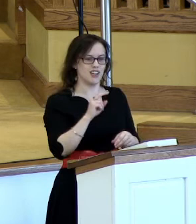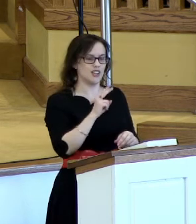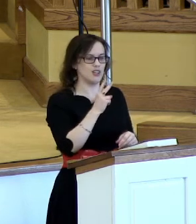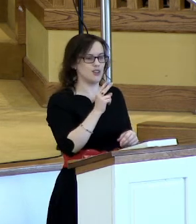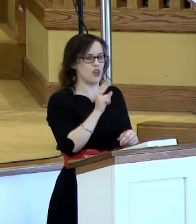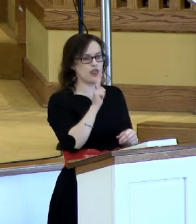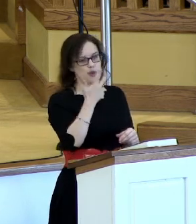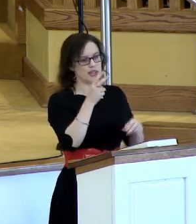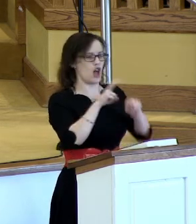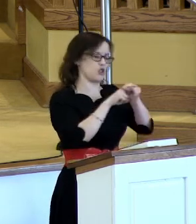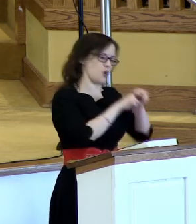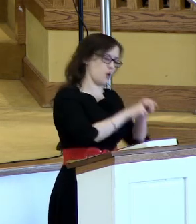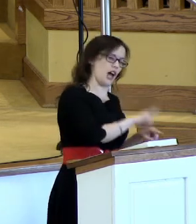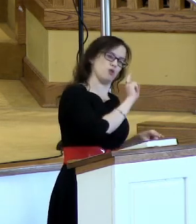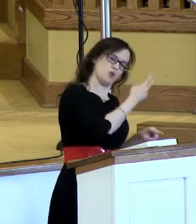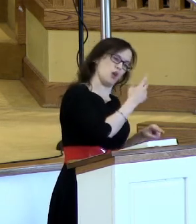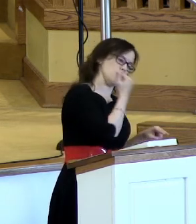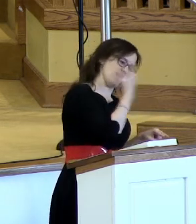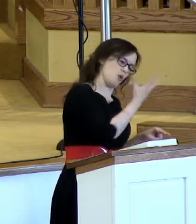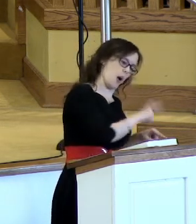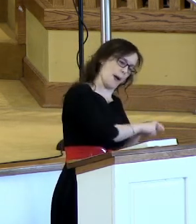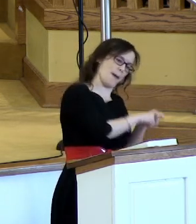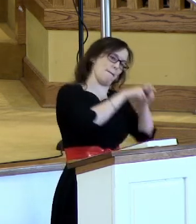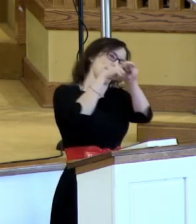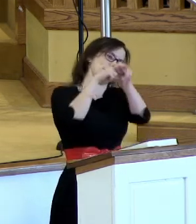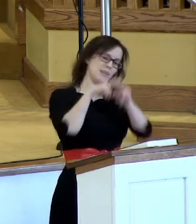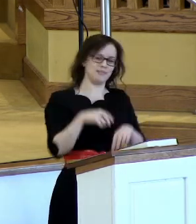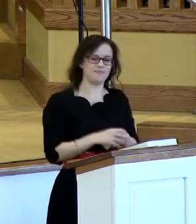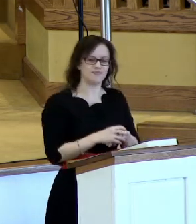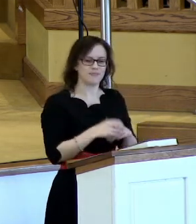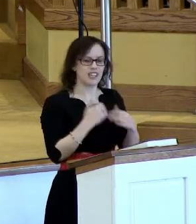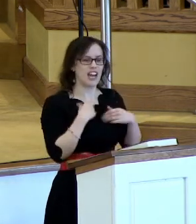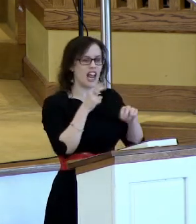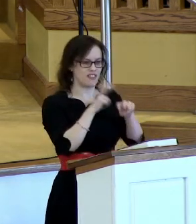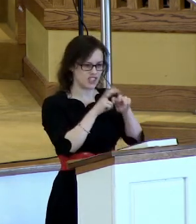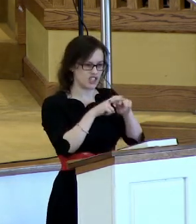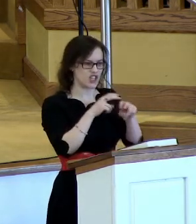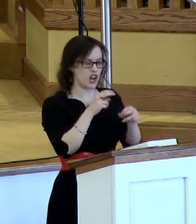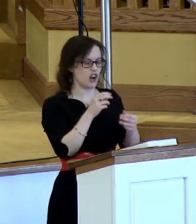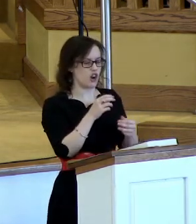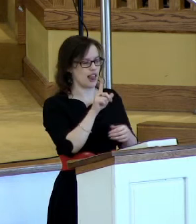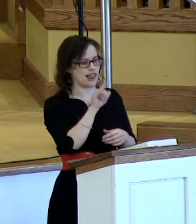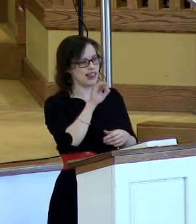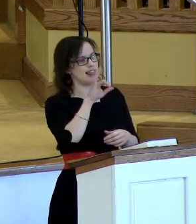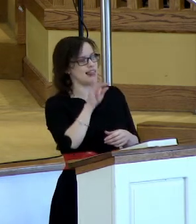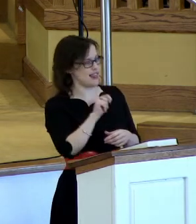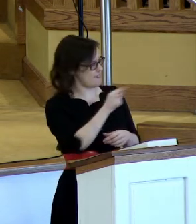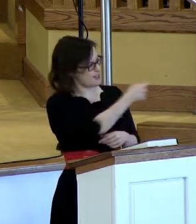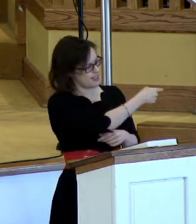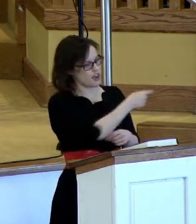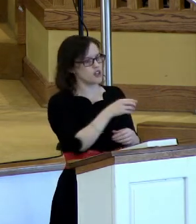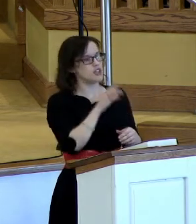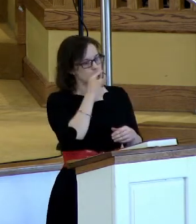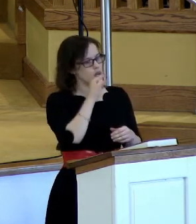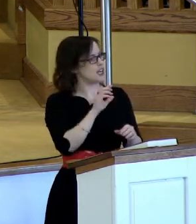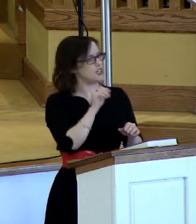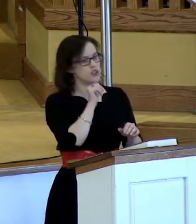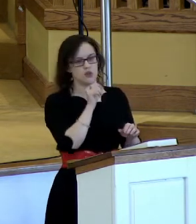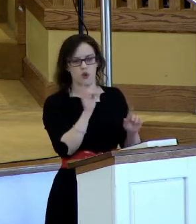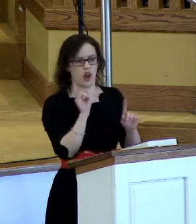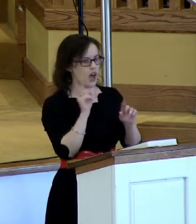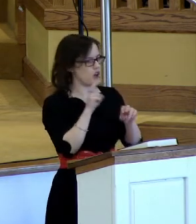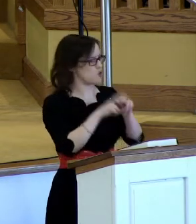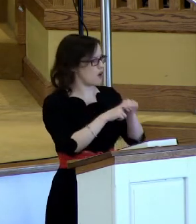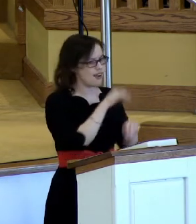back up. We do have to pay for it, so no, I'm just kidding. We have a chair lift, so you're able to go down and up. Kids, stay away from it. Do not touch